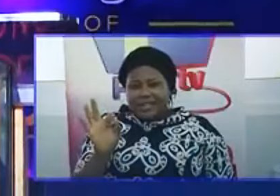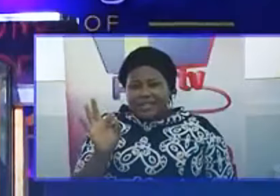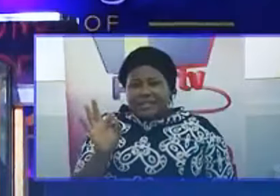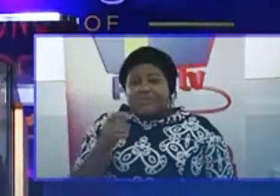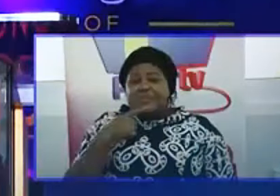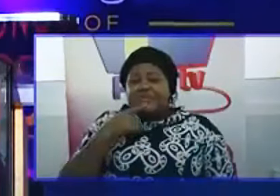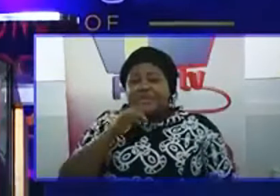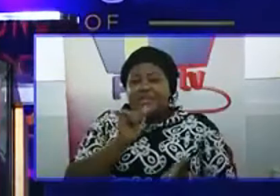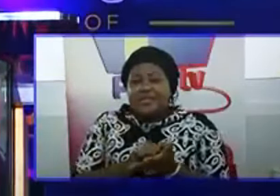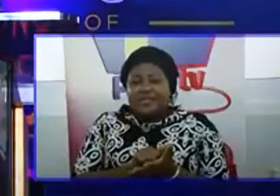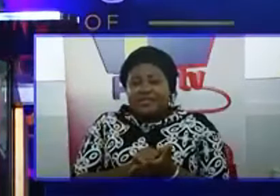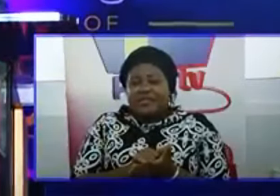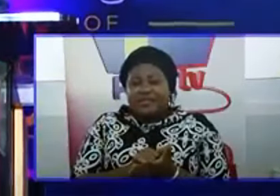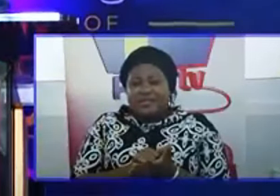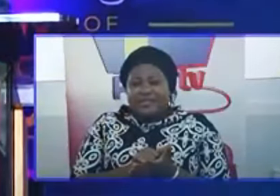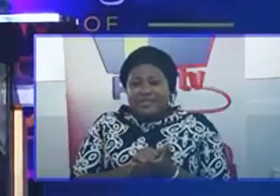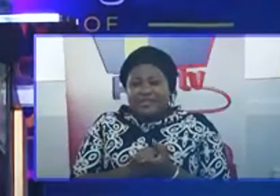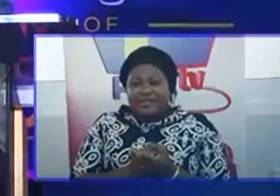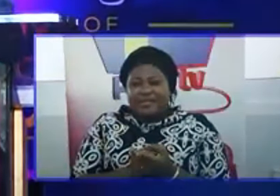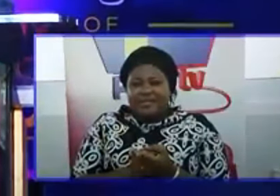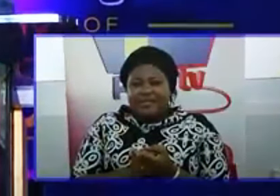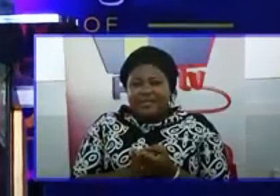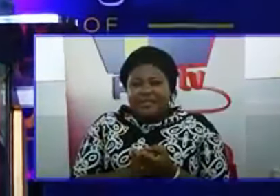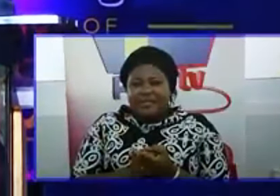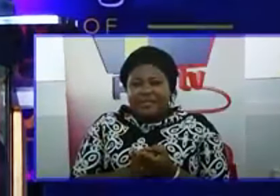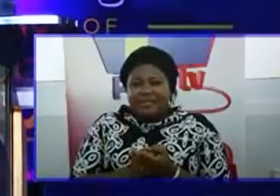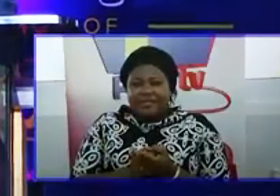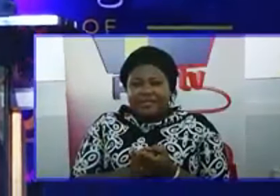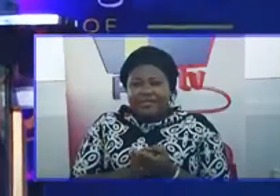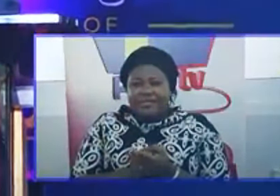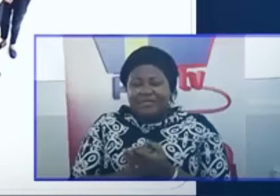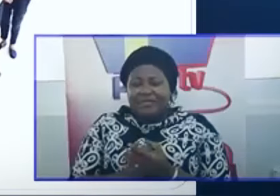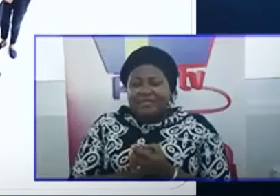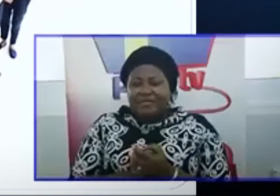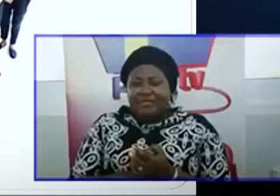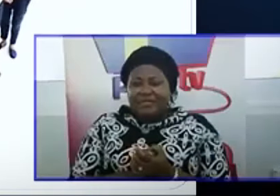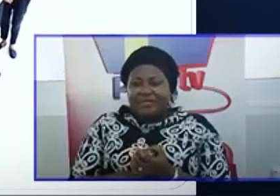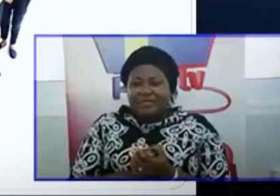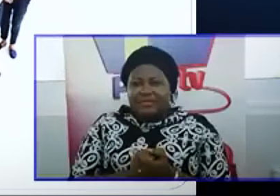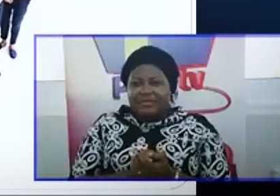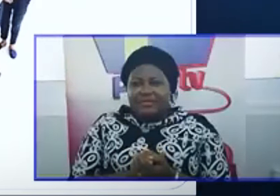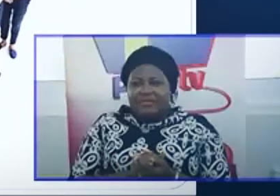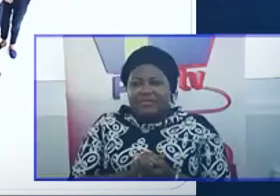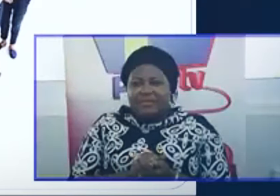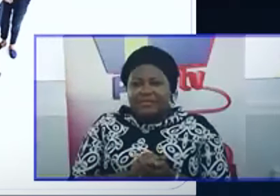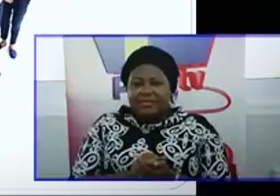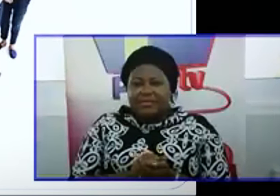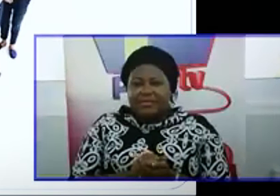says this.